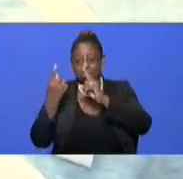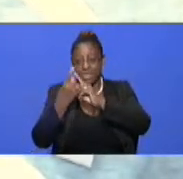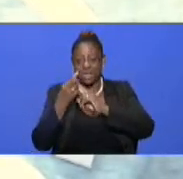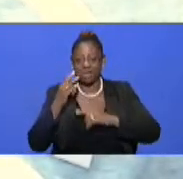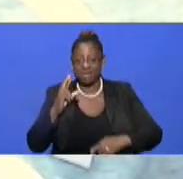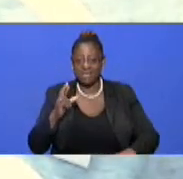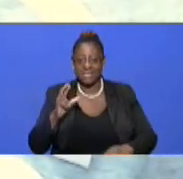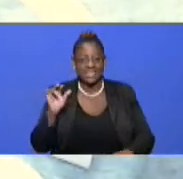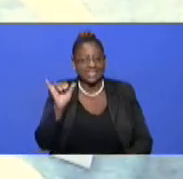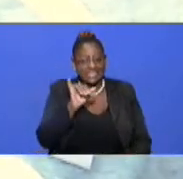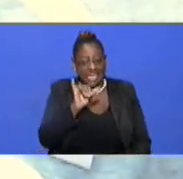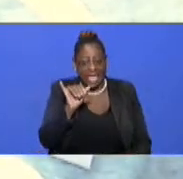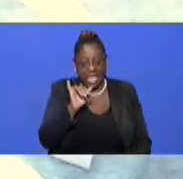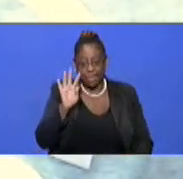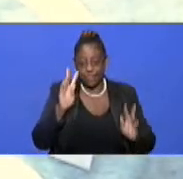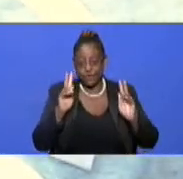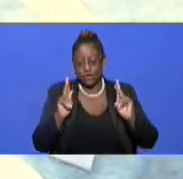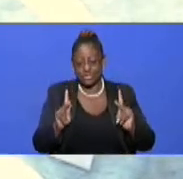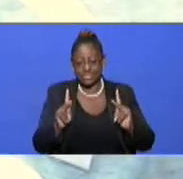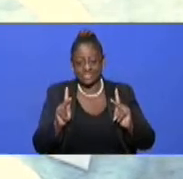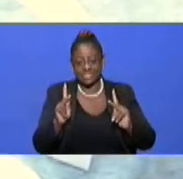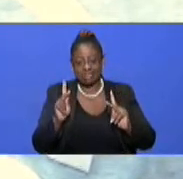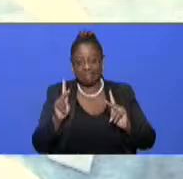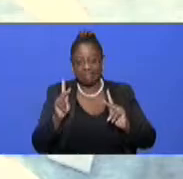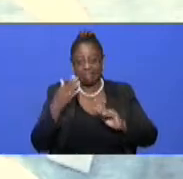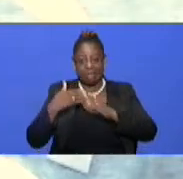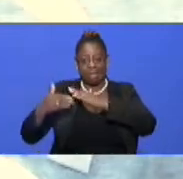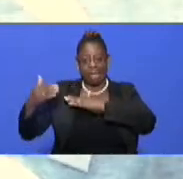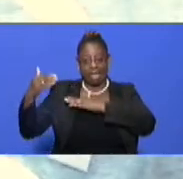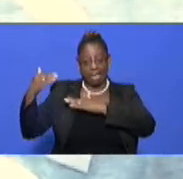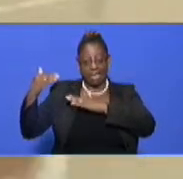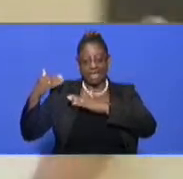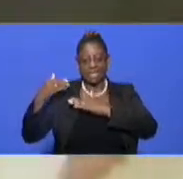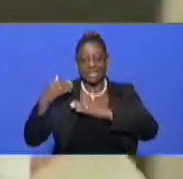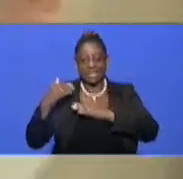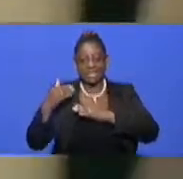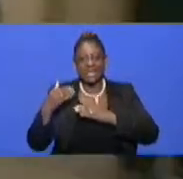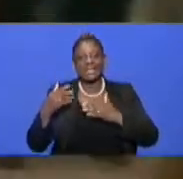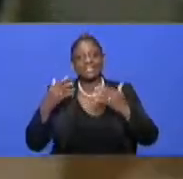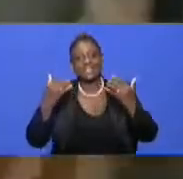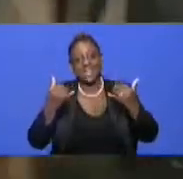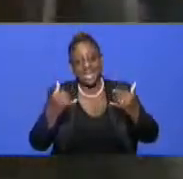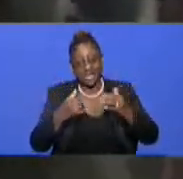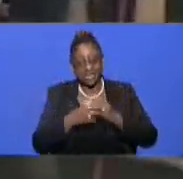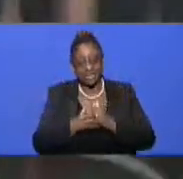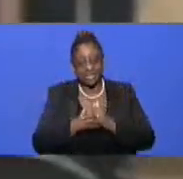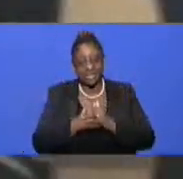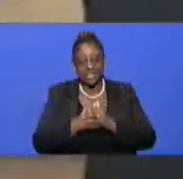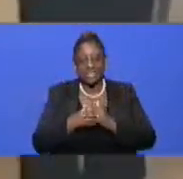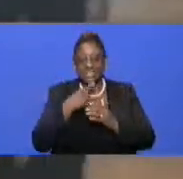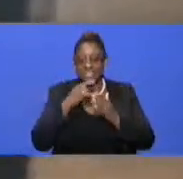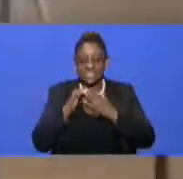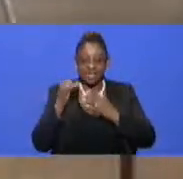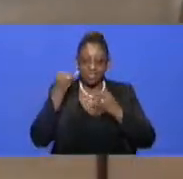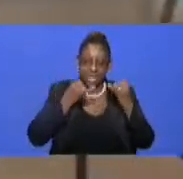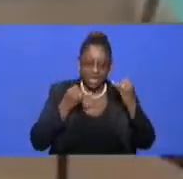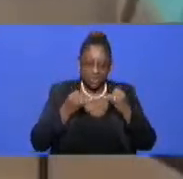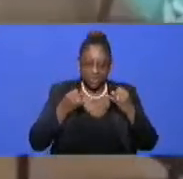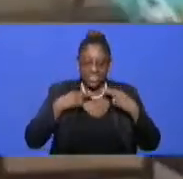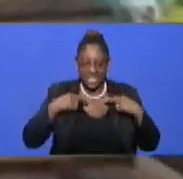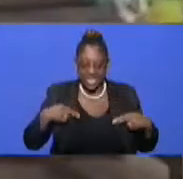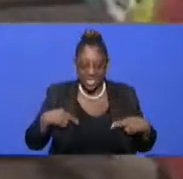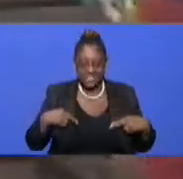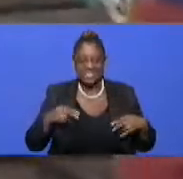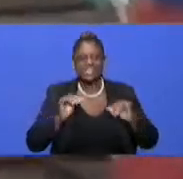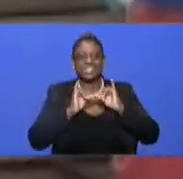she's the same person from that day until she passed. In a recent battle with her health, Natalie's